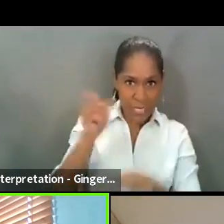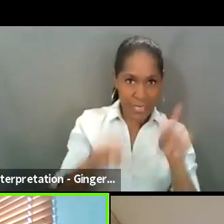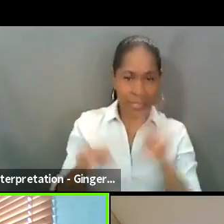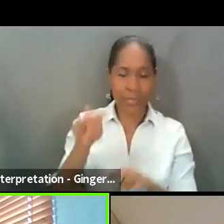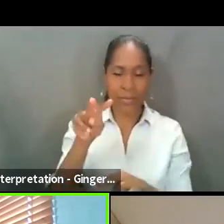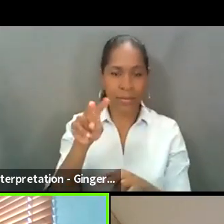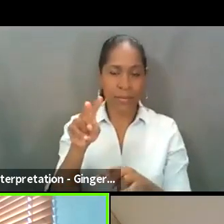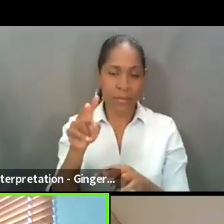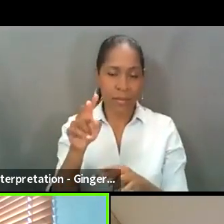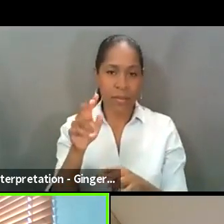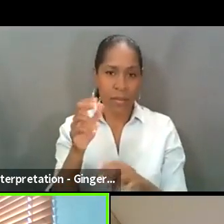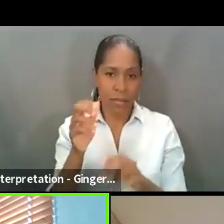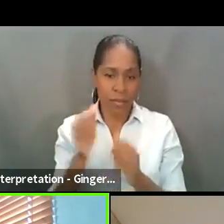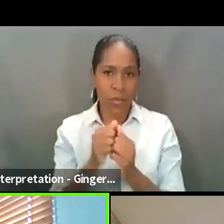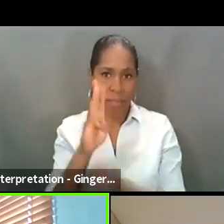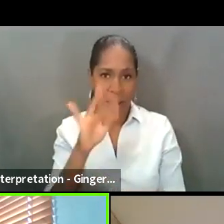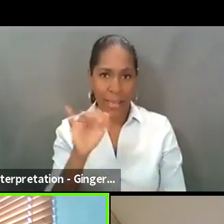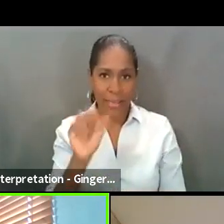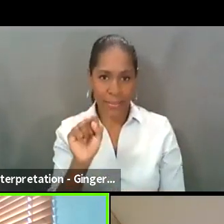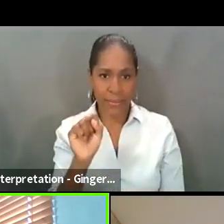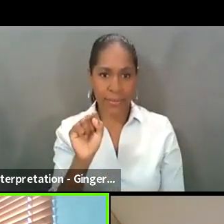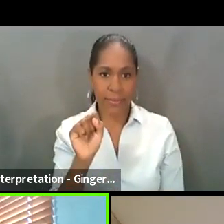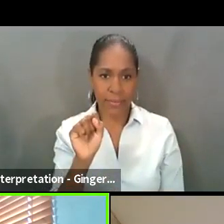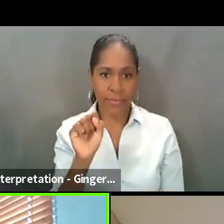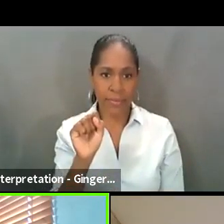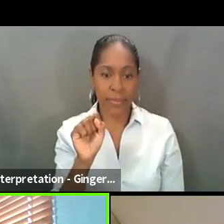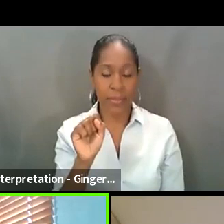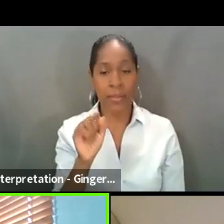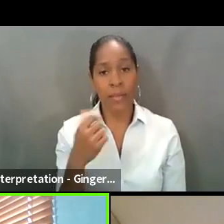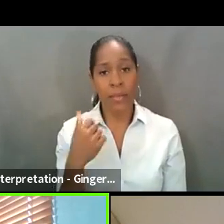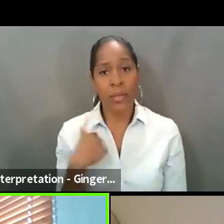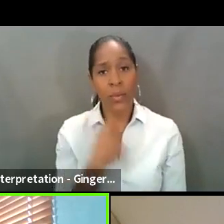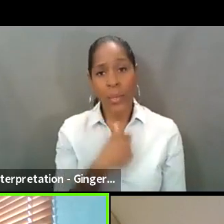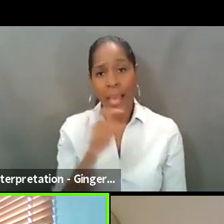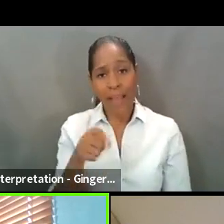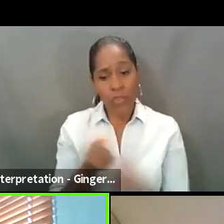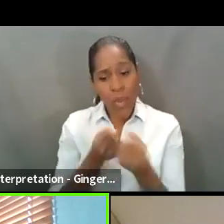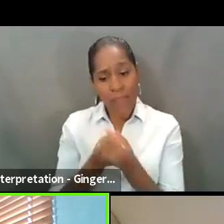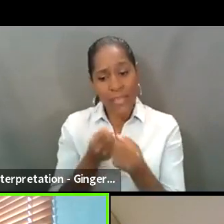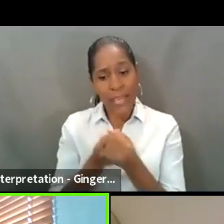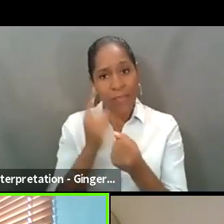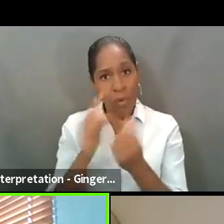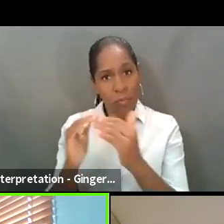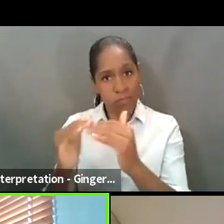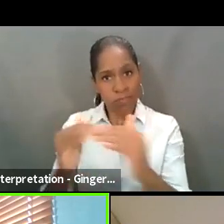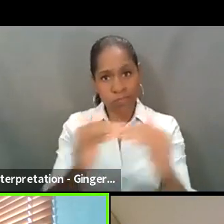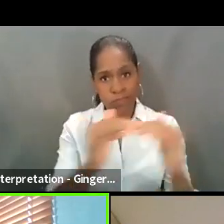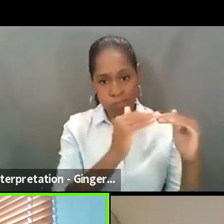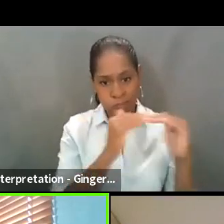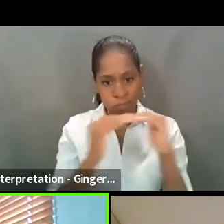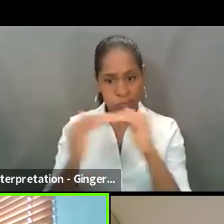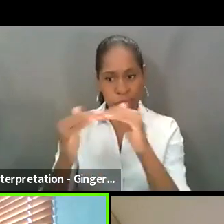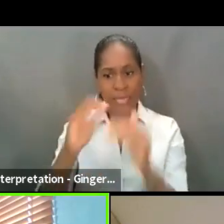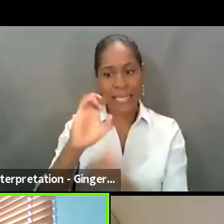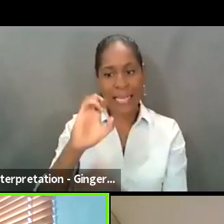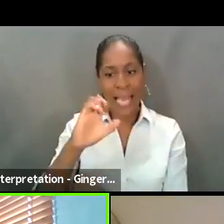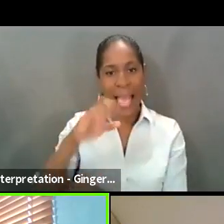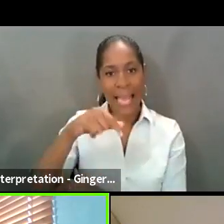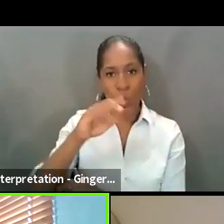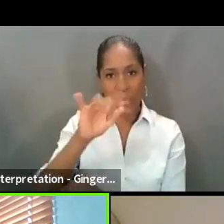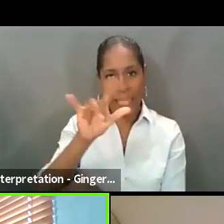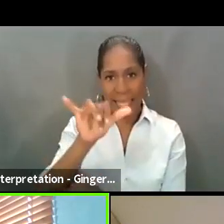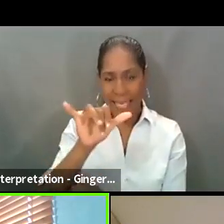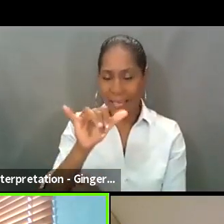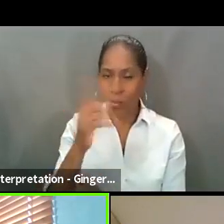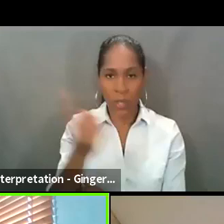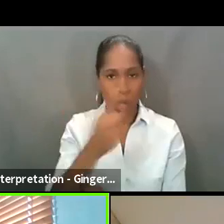We have to advocate, and what I have done is, we advocate for equity. We need to keep saying it. We need to keep voicing